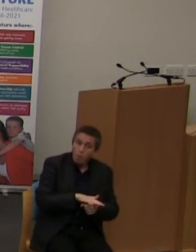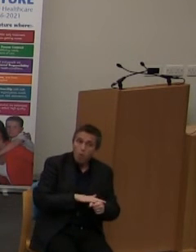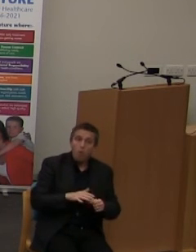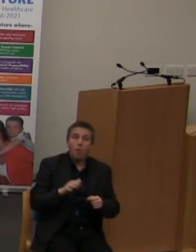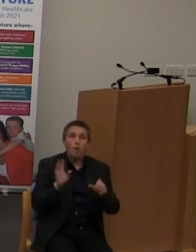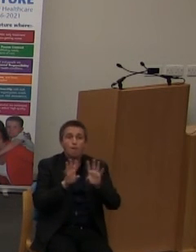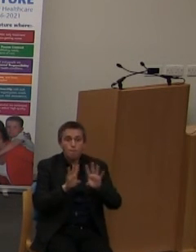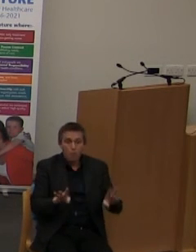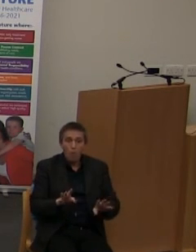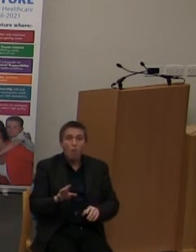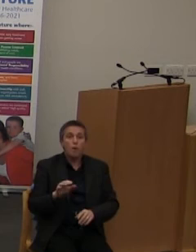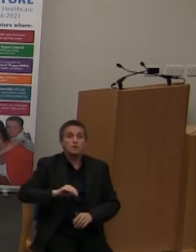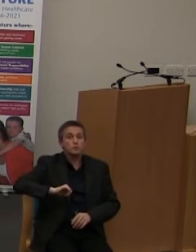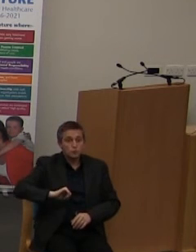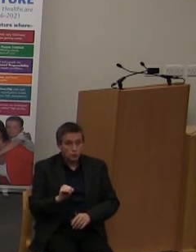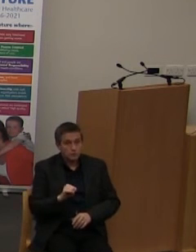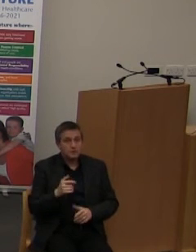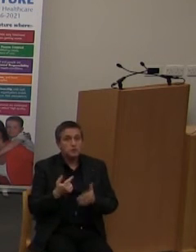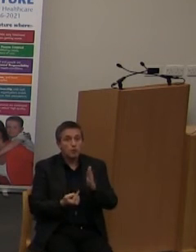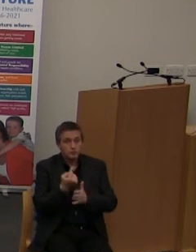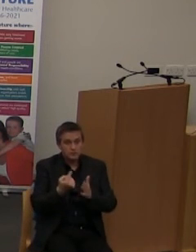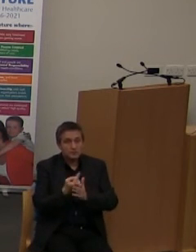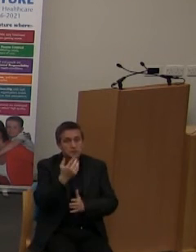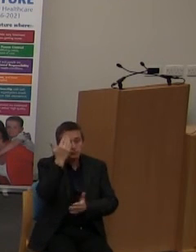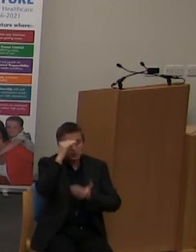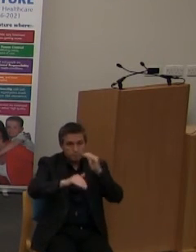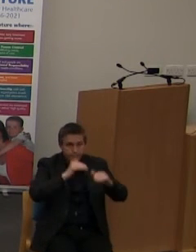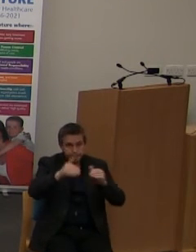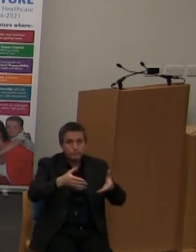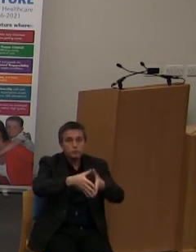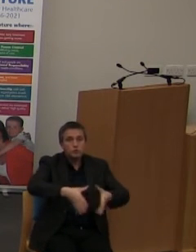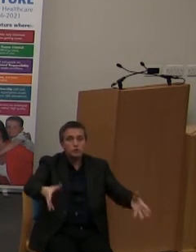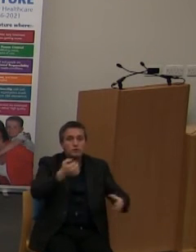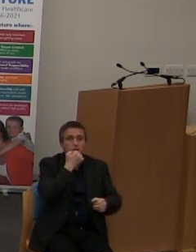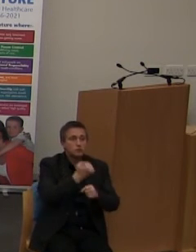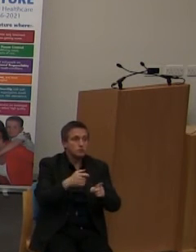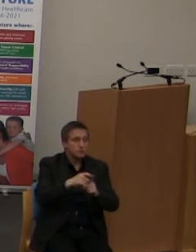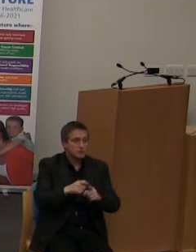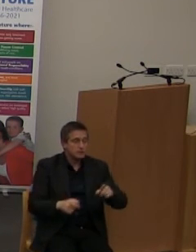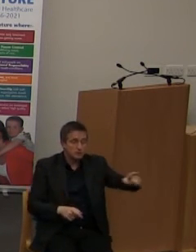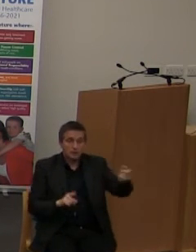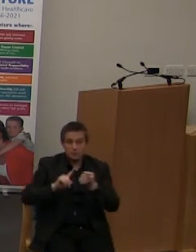level, national, to try and cope with the challenges that, around staffing across the country.